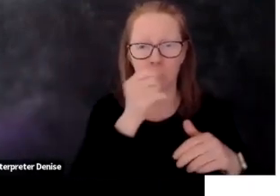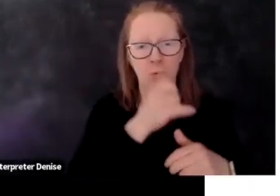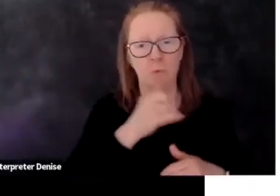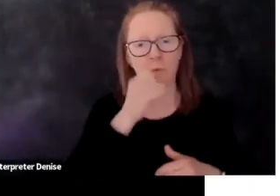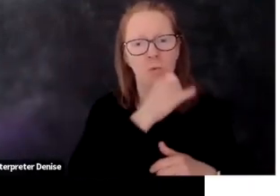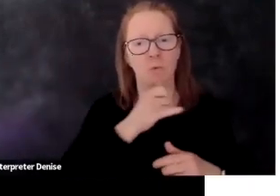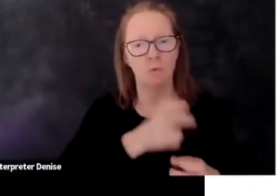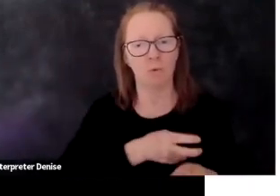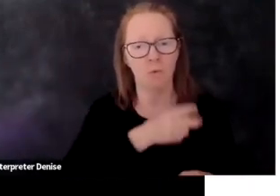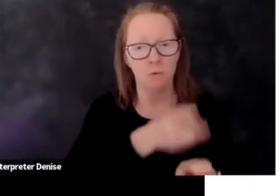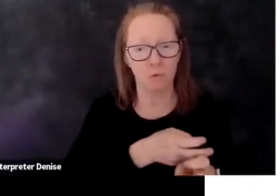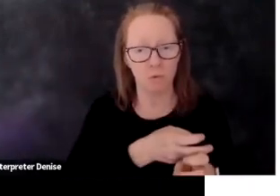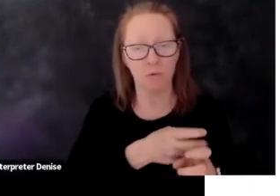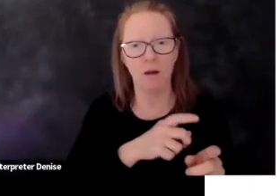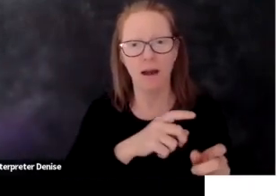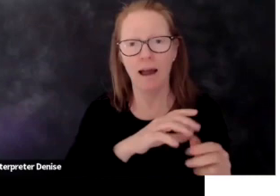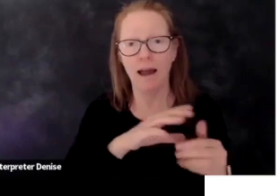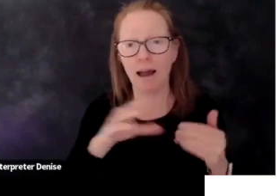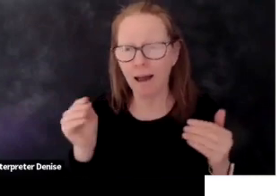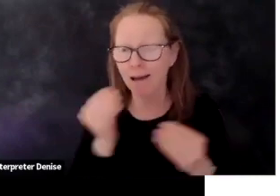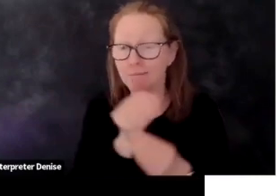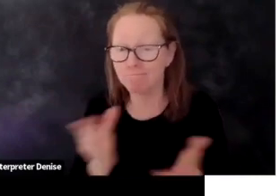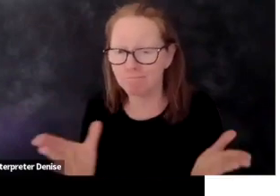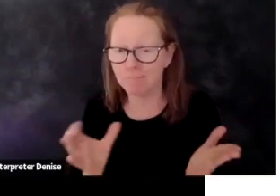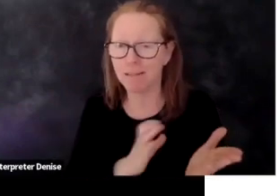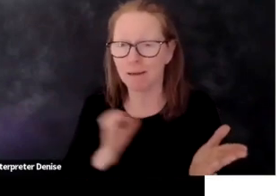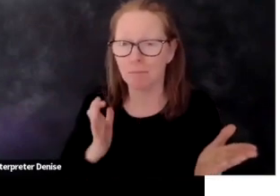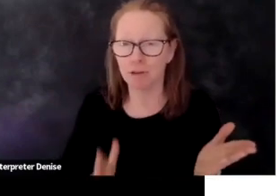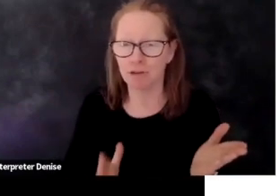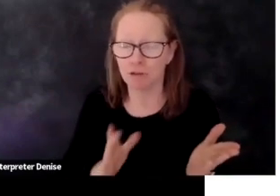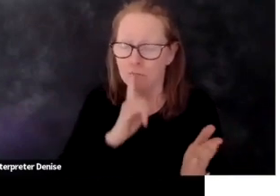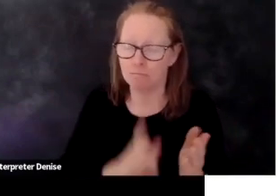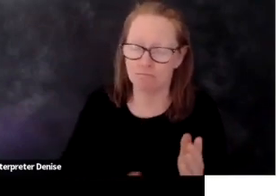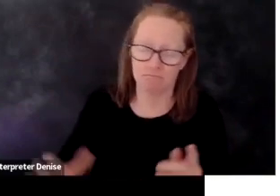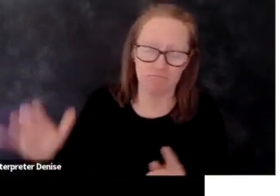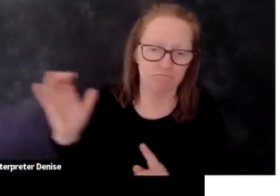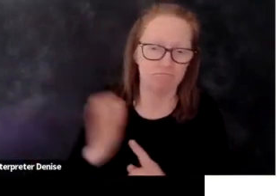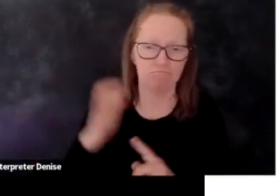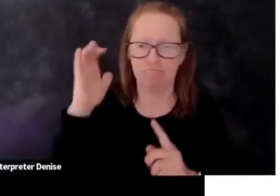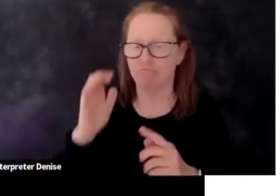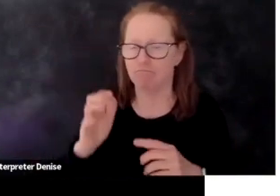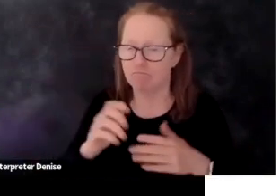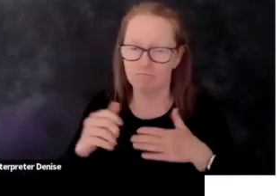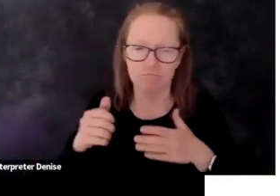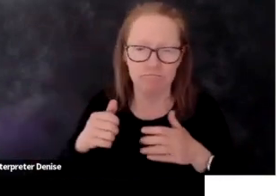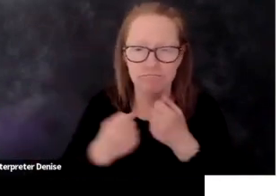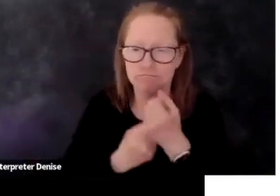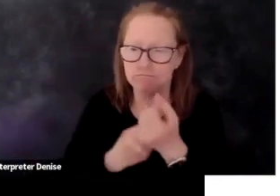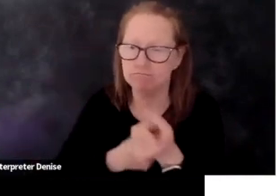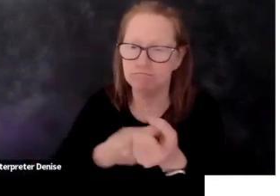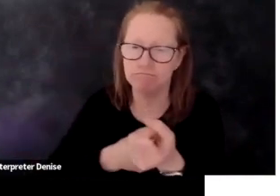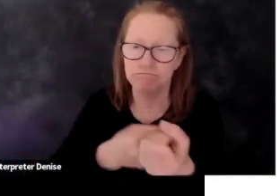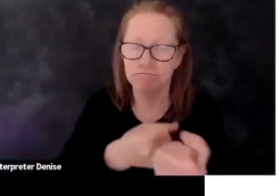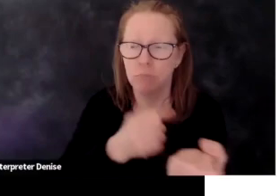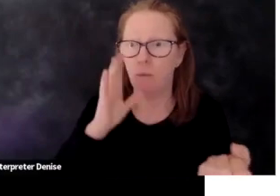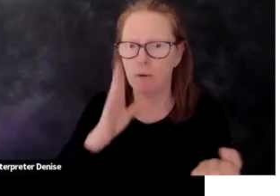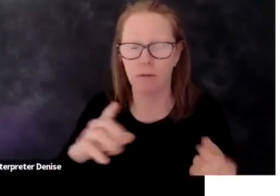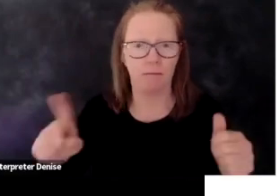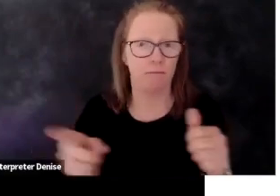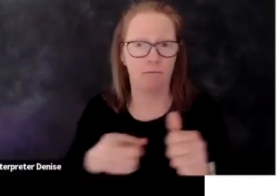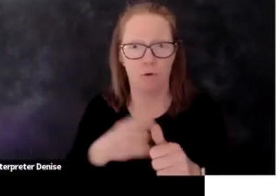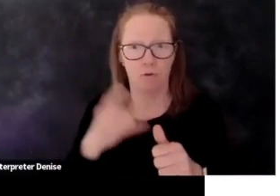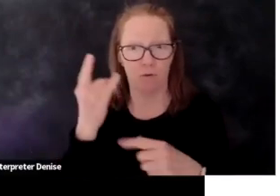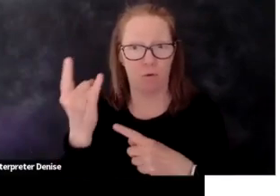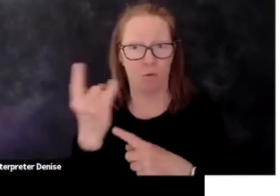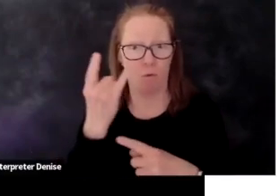been instrumental in navigating this for us, and we will have the first Wi-Fi network in DCR that actually